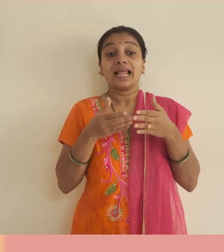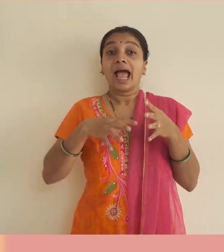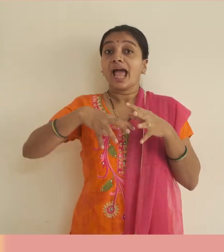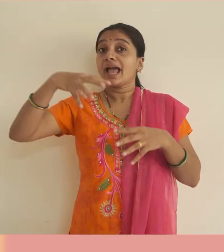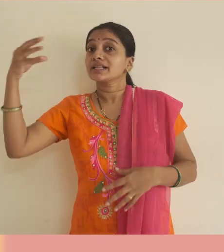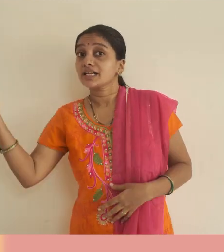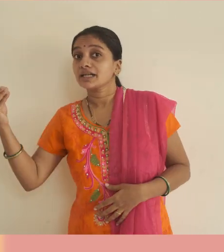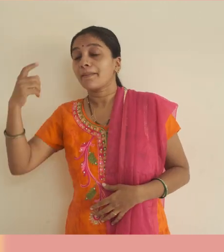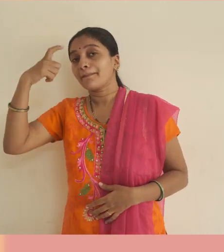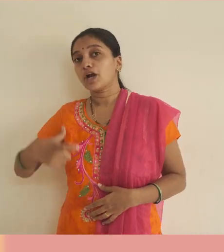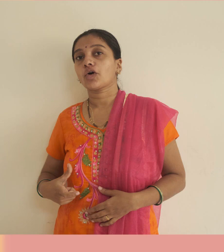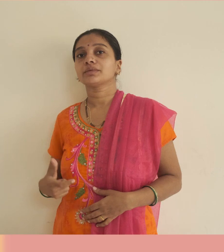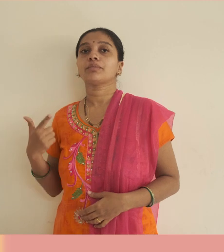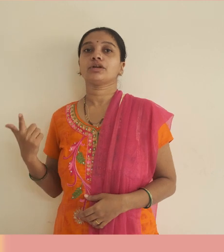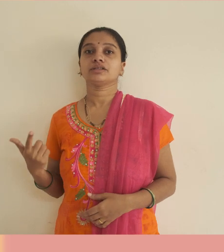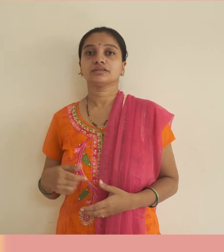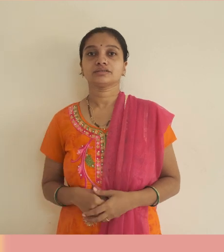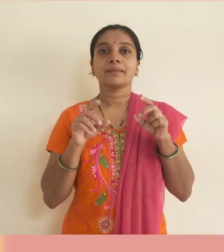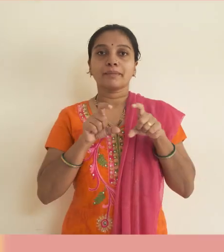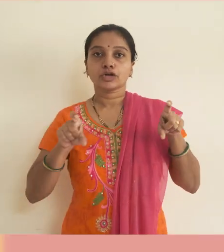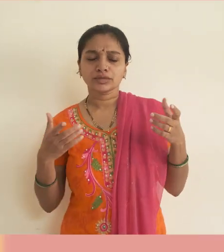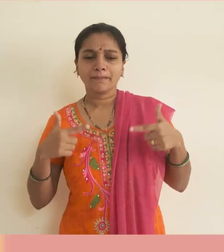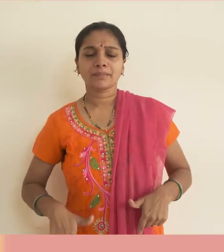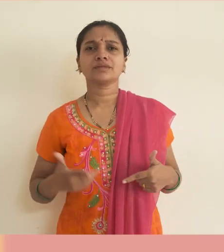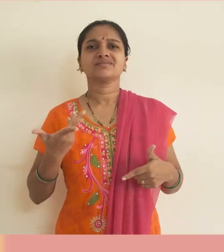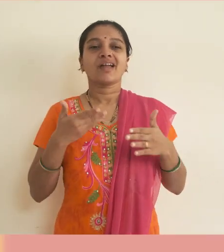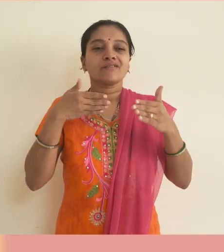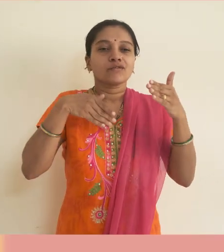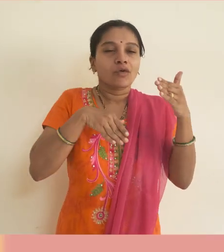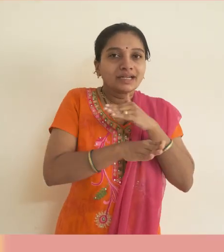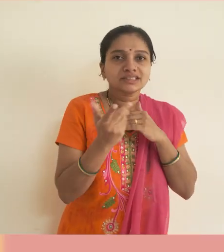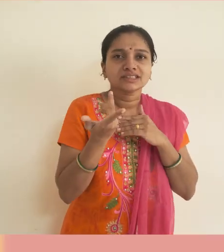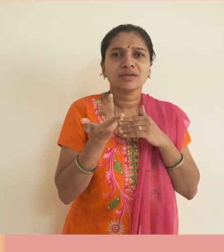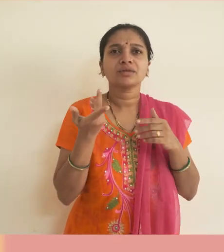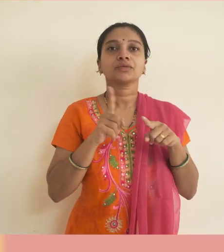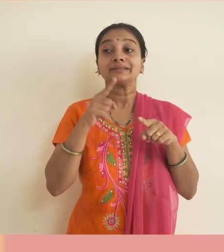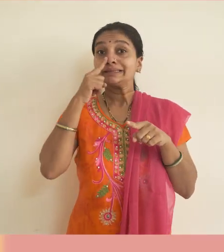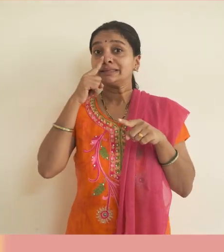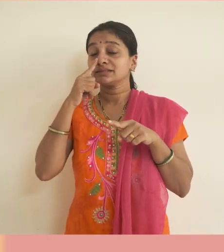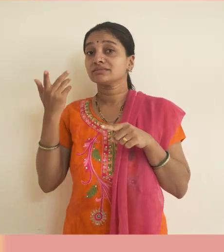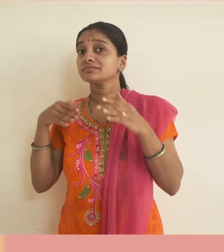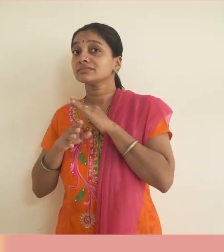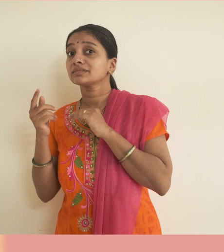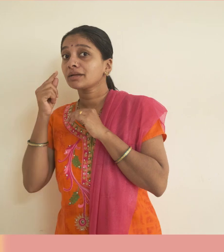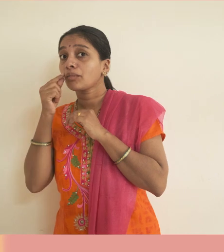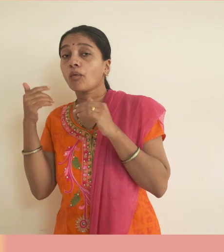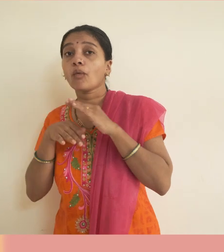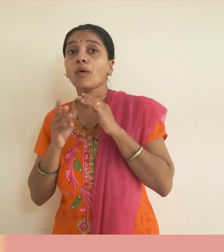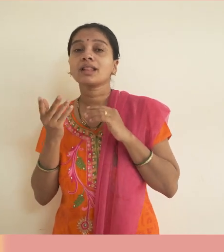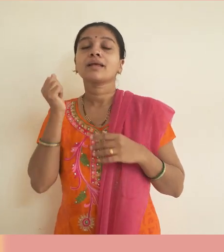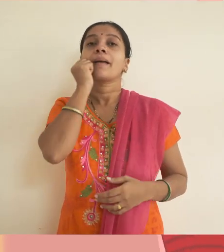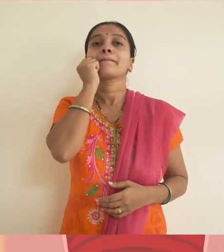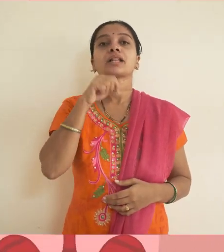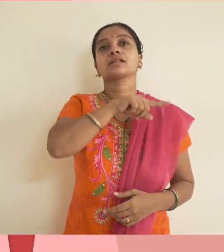is an external part of the body. What really goes inside a female reproductive system in a